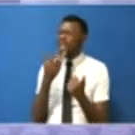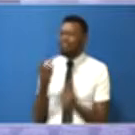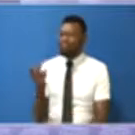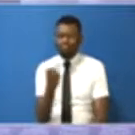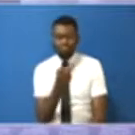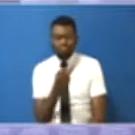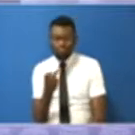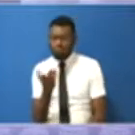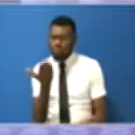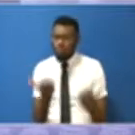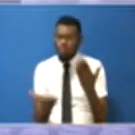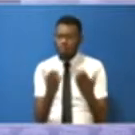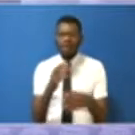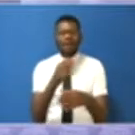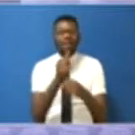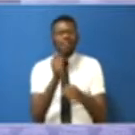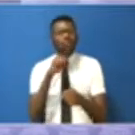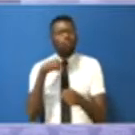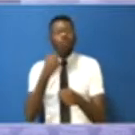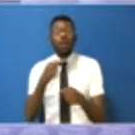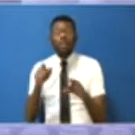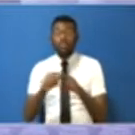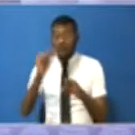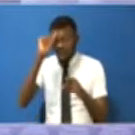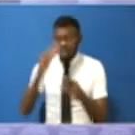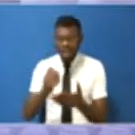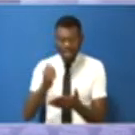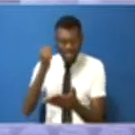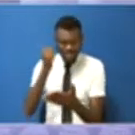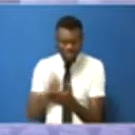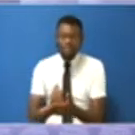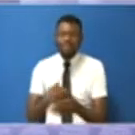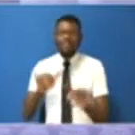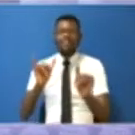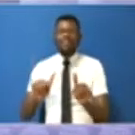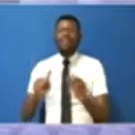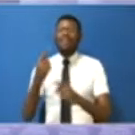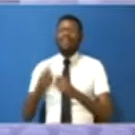you trust and also as a governor will stay in office for five